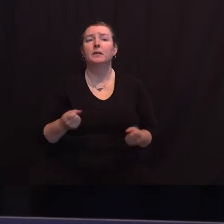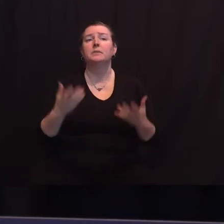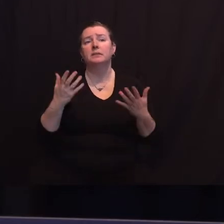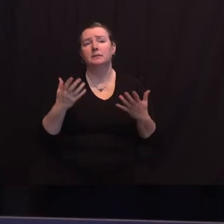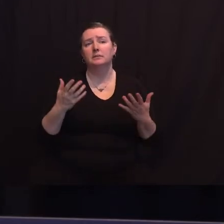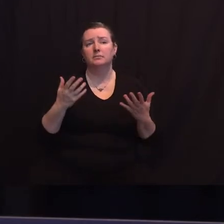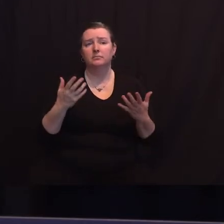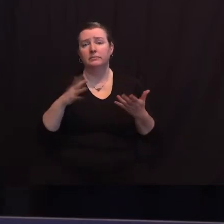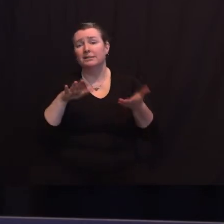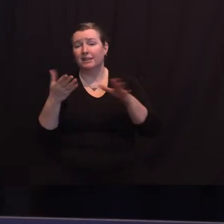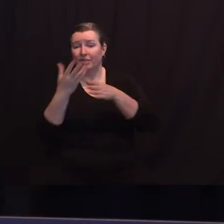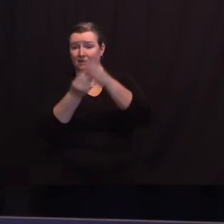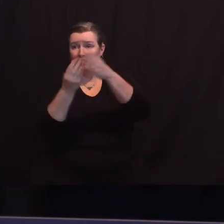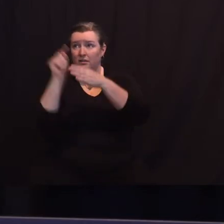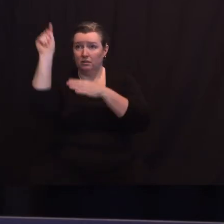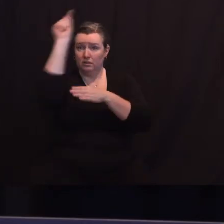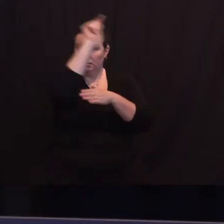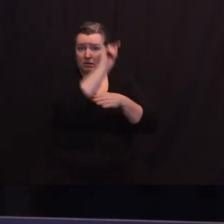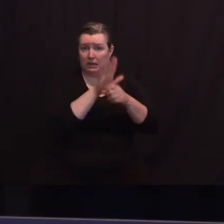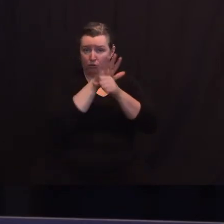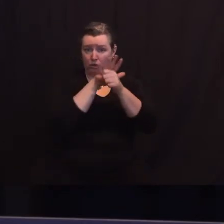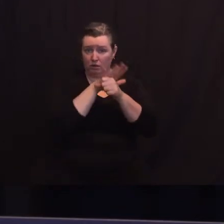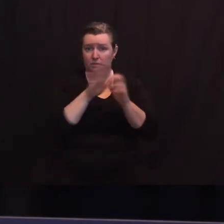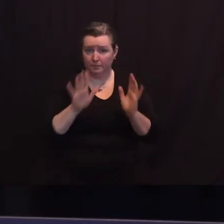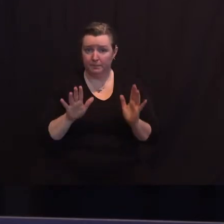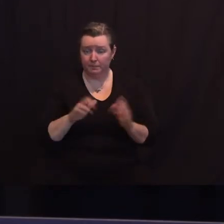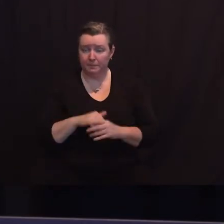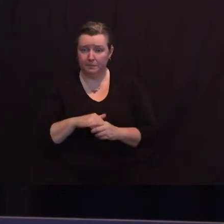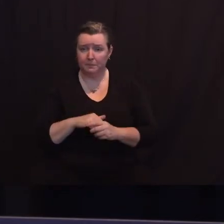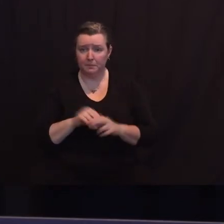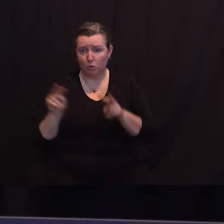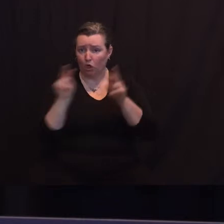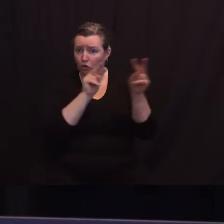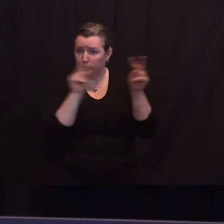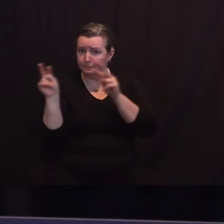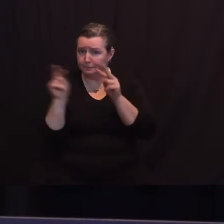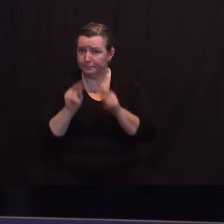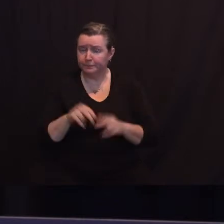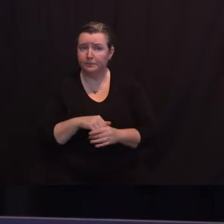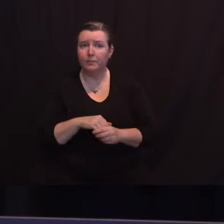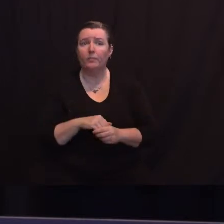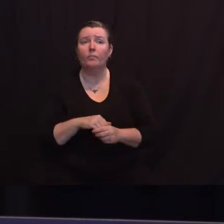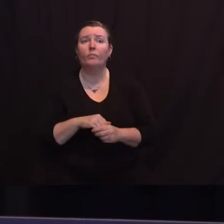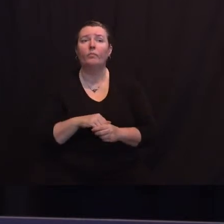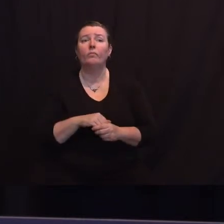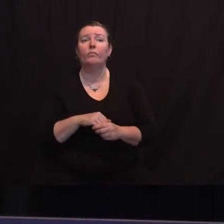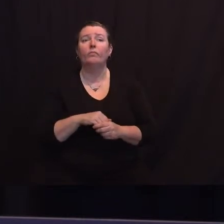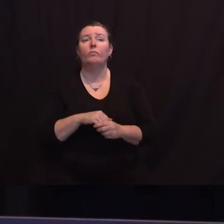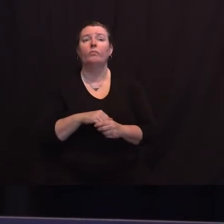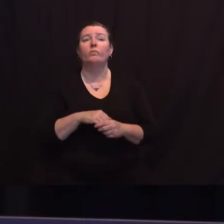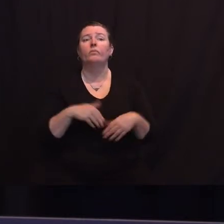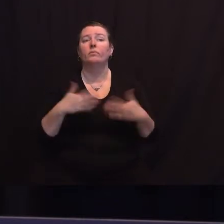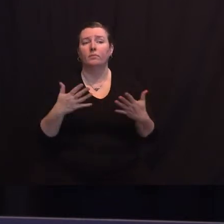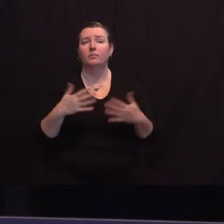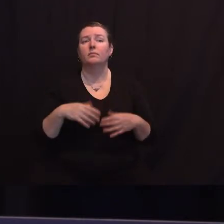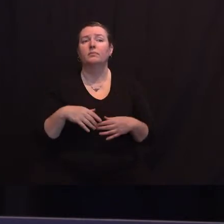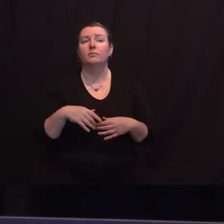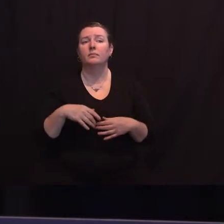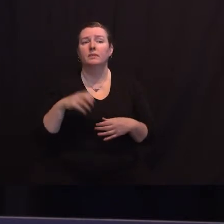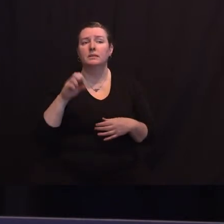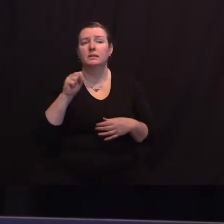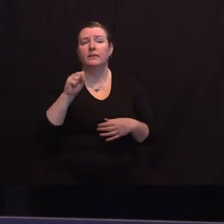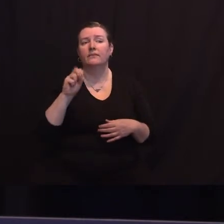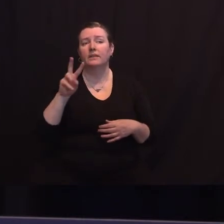per 100,000 in that municipality or county? Then we look at SVI, the Social